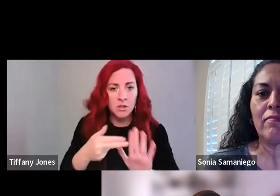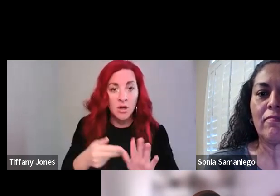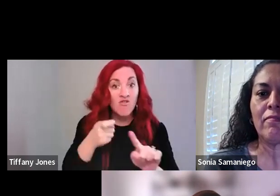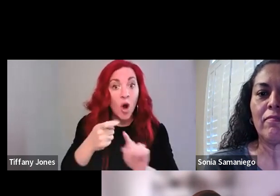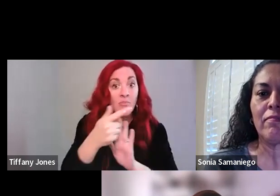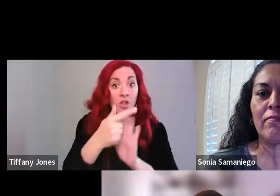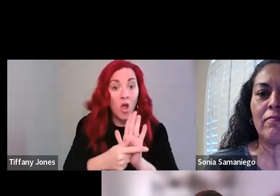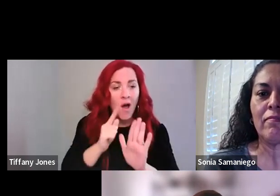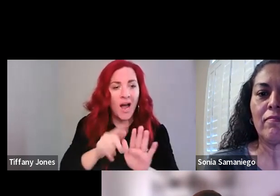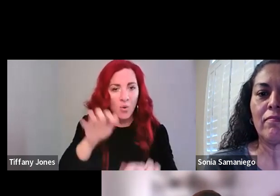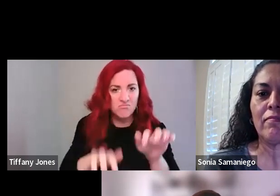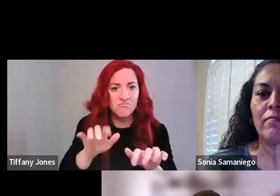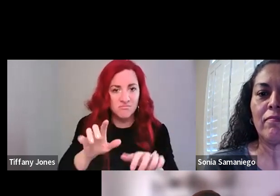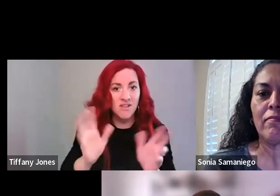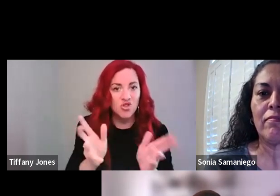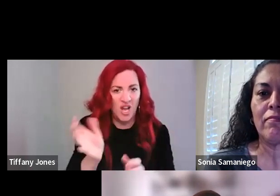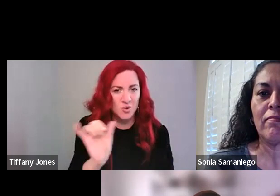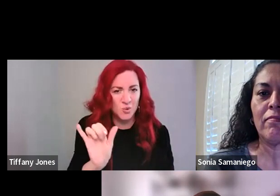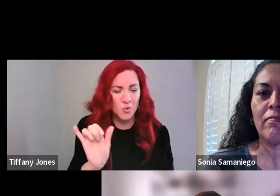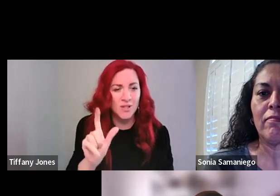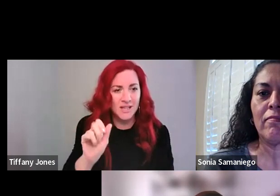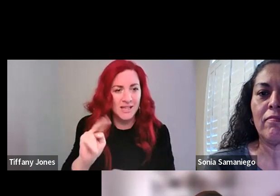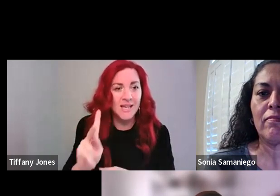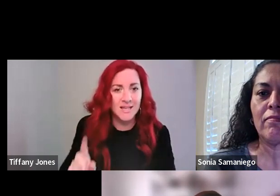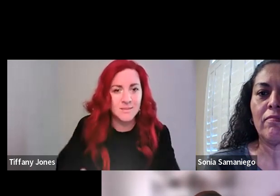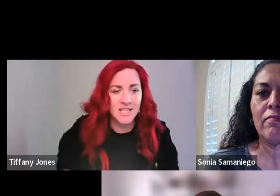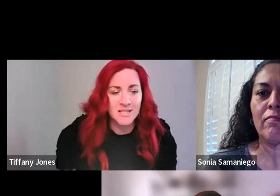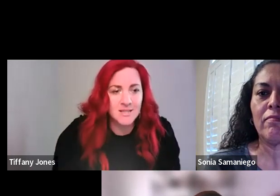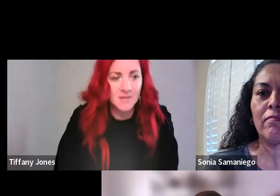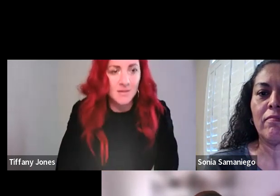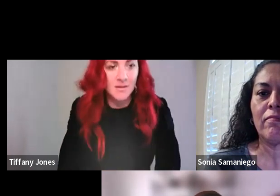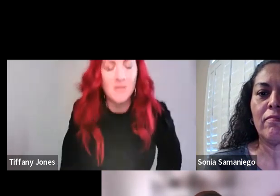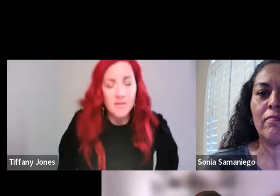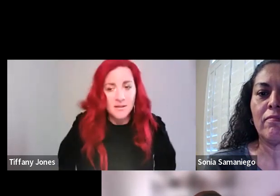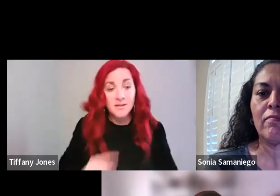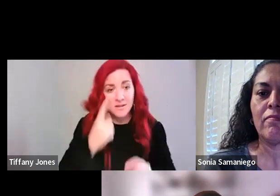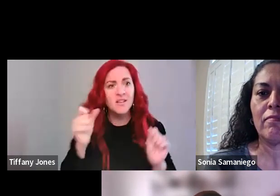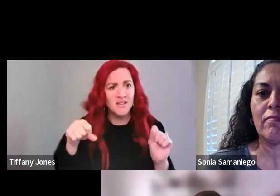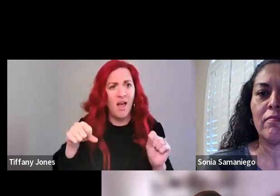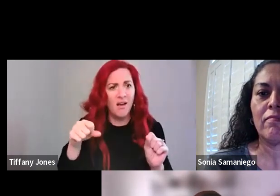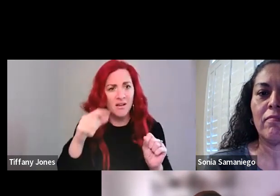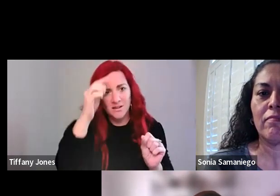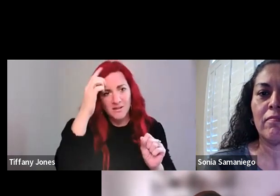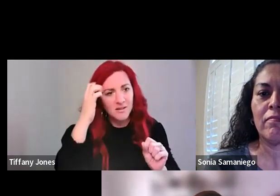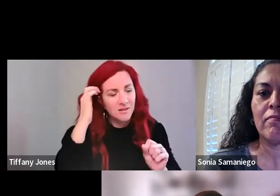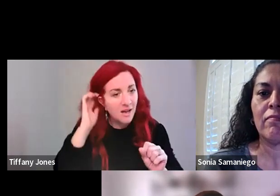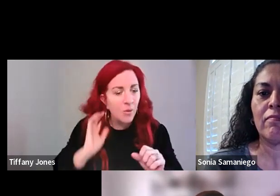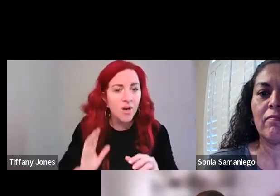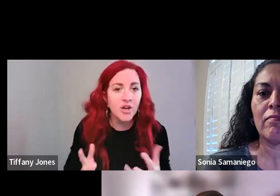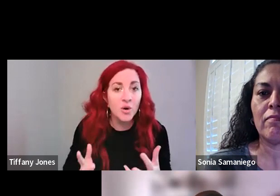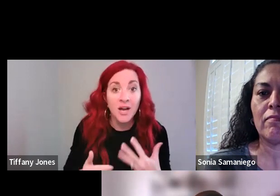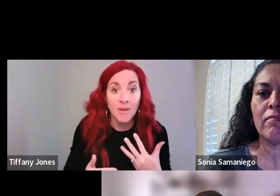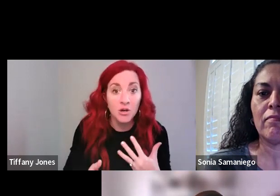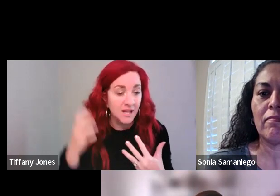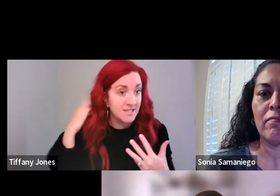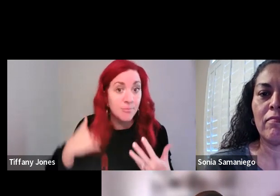I'll throw that in the chat right now as well. So what it says is a representative. Yeah, a representative who. I want